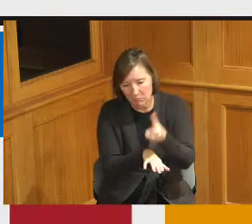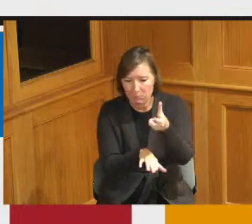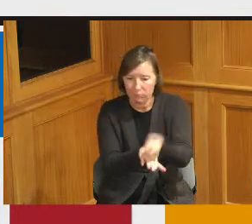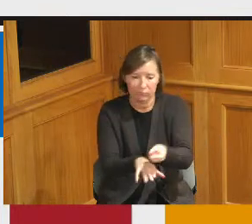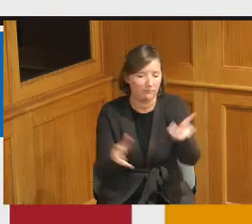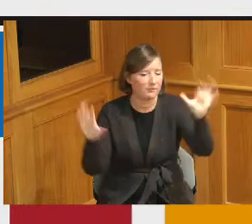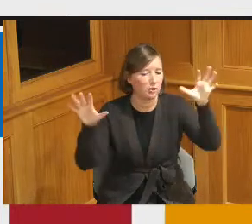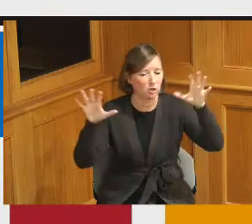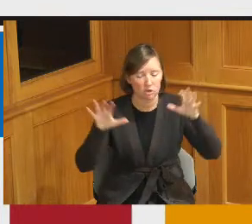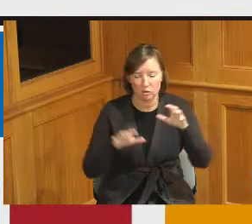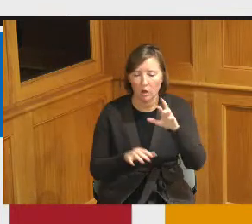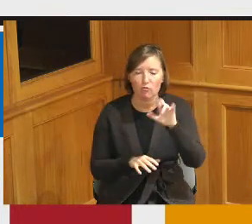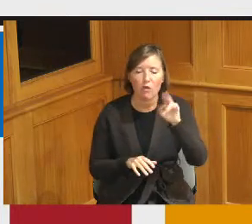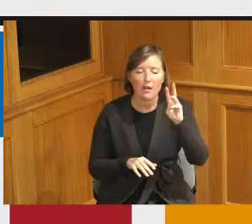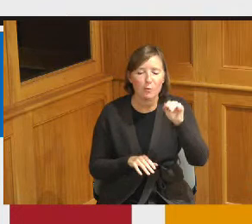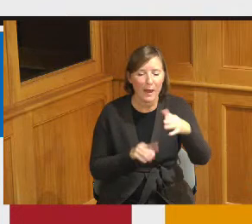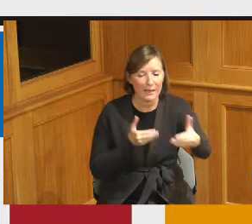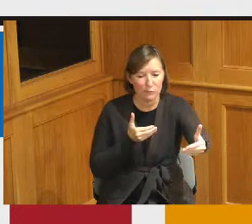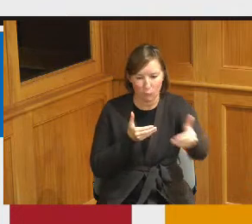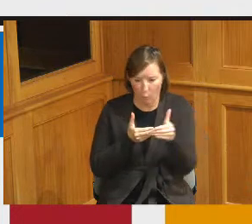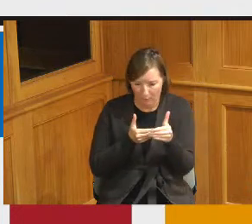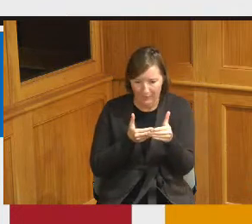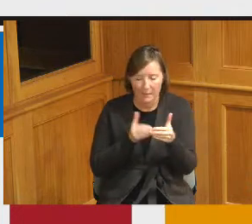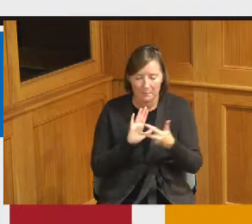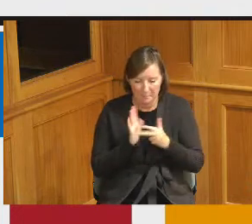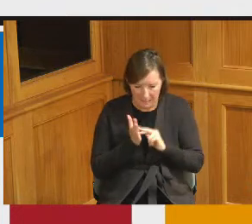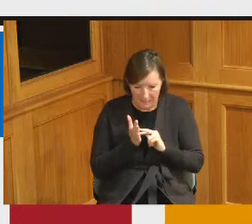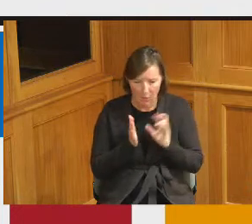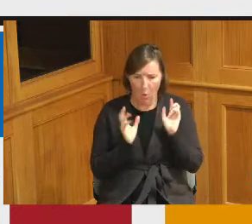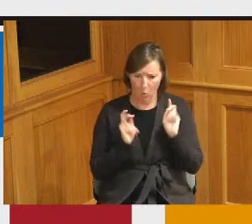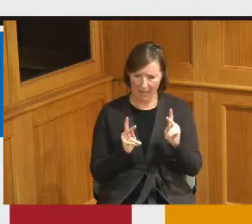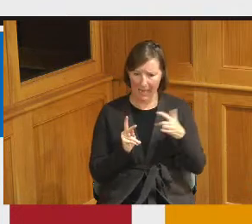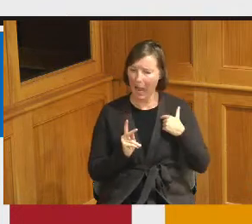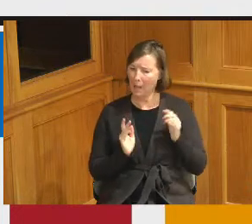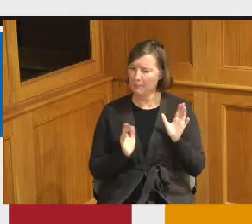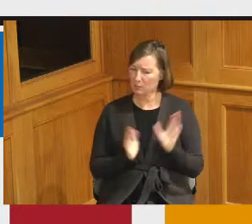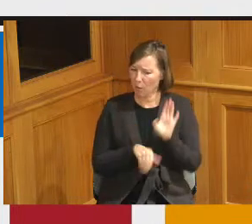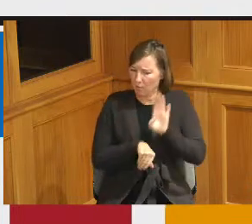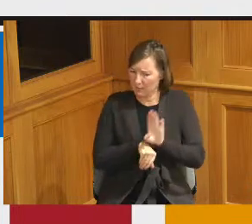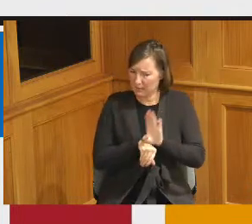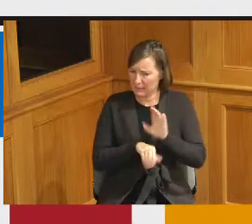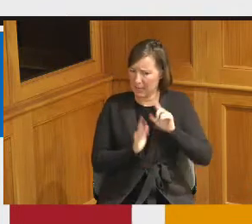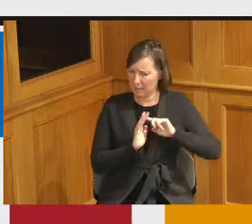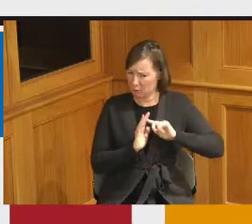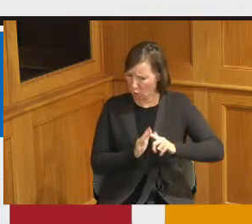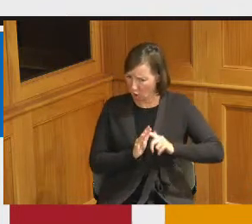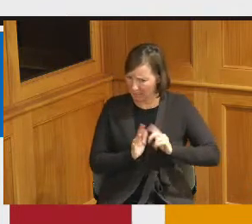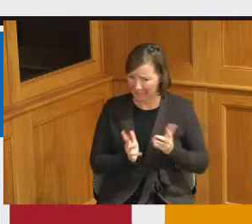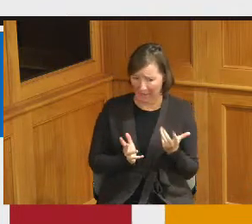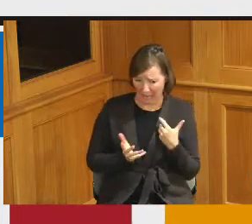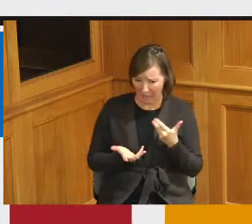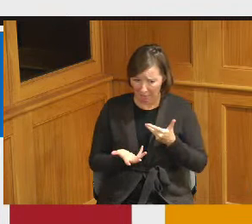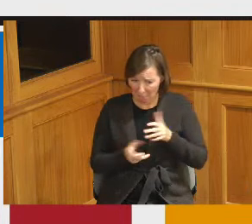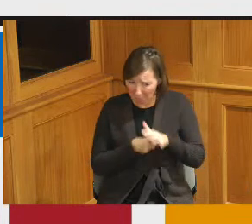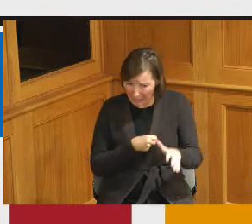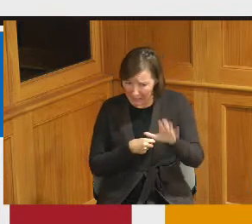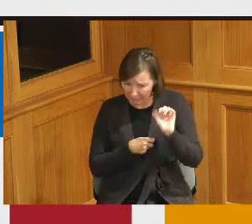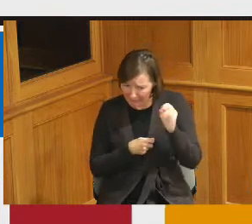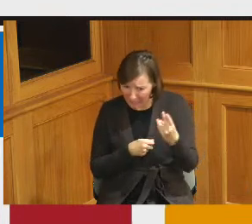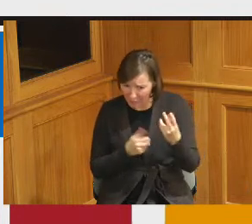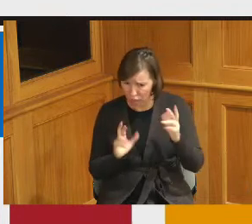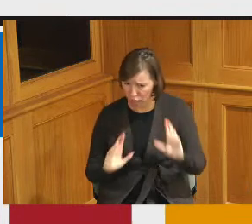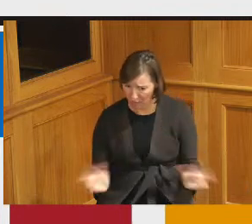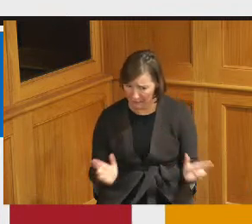small businesses and you think about them trying to get started, do they have enough cash to allow them